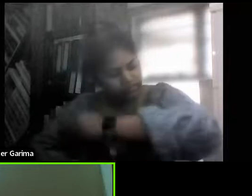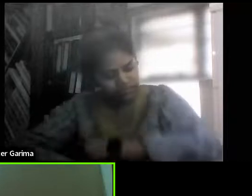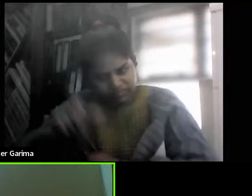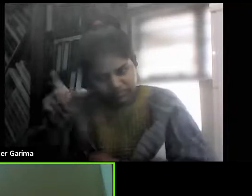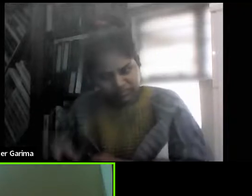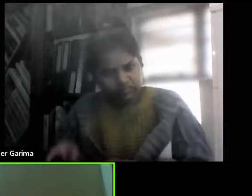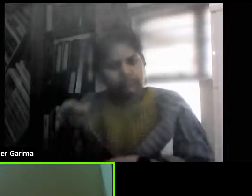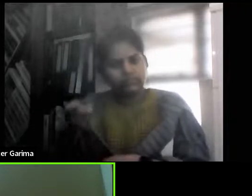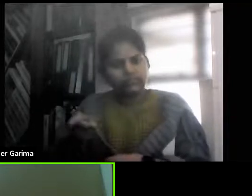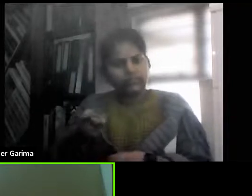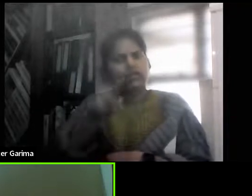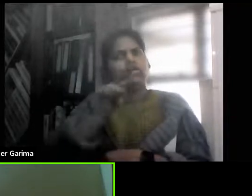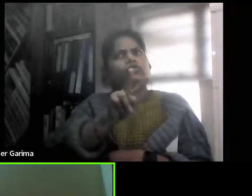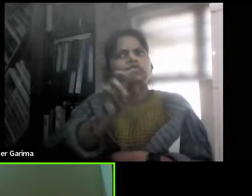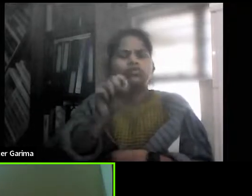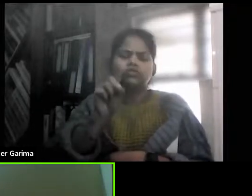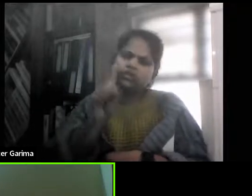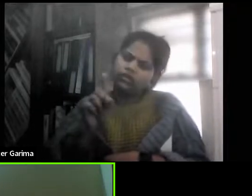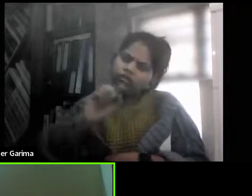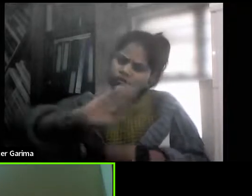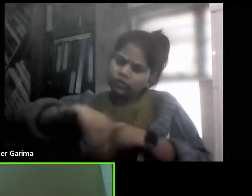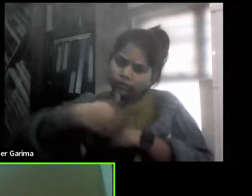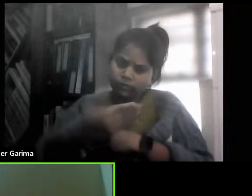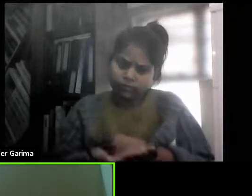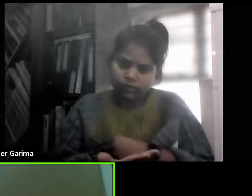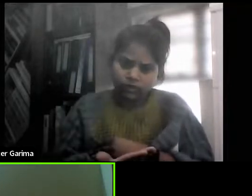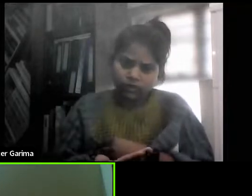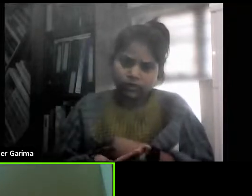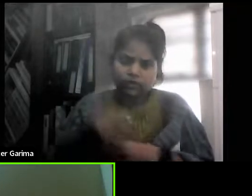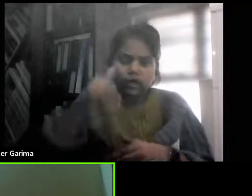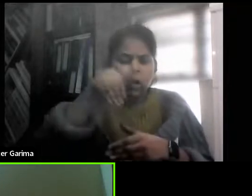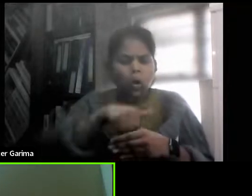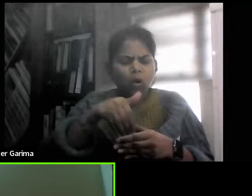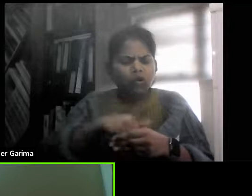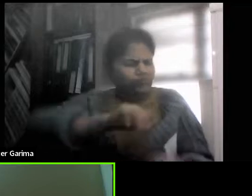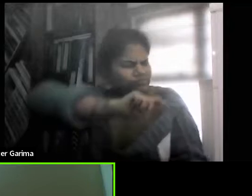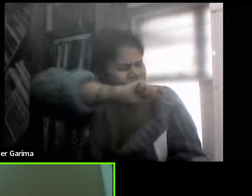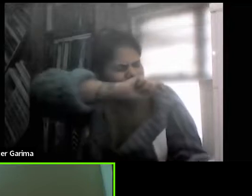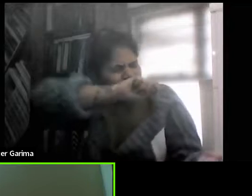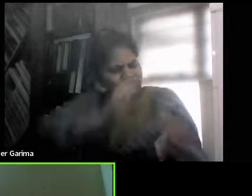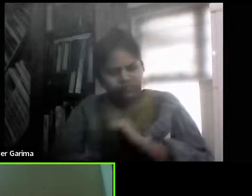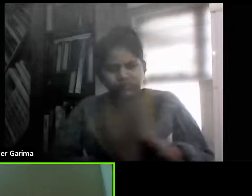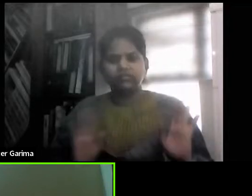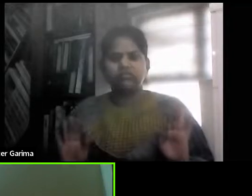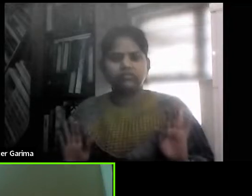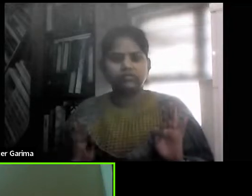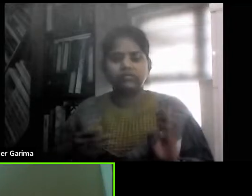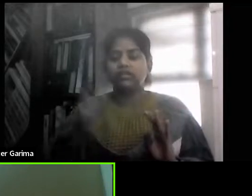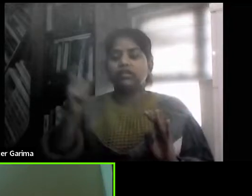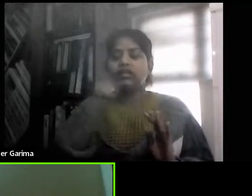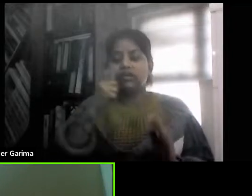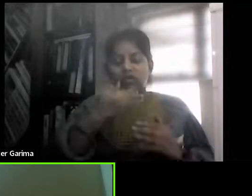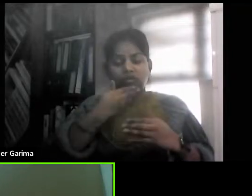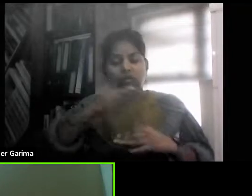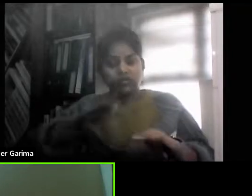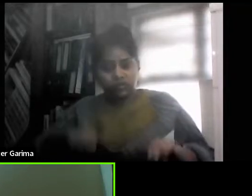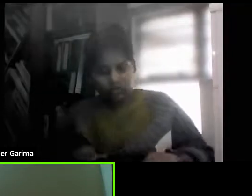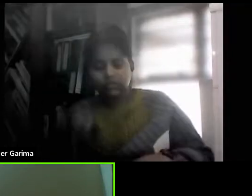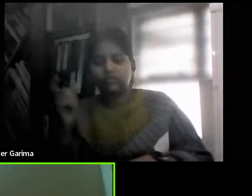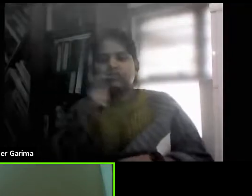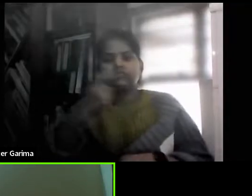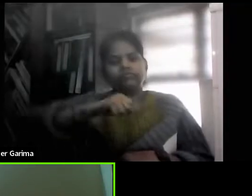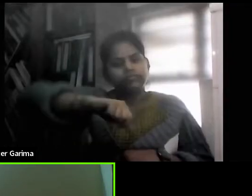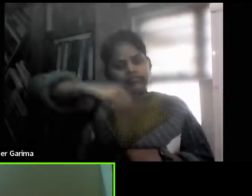after 2011, the context completely changed, and the College Students and Graduates Association of the Blind, a body,